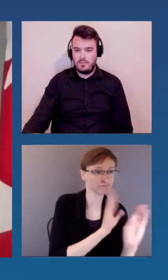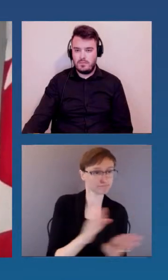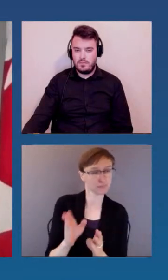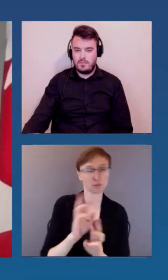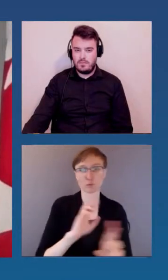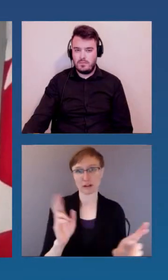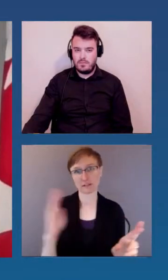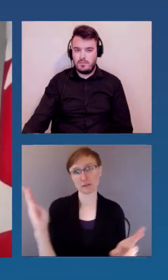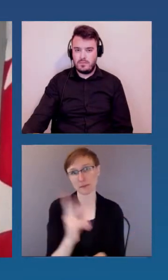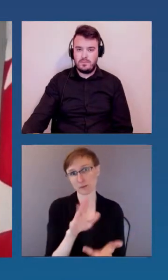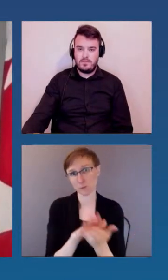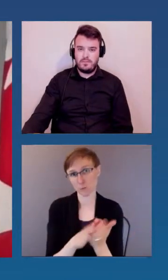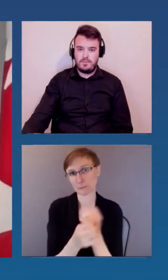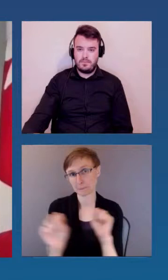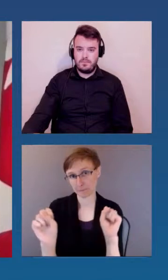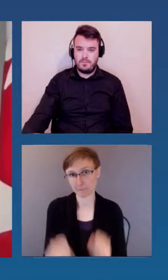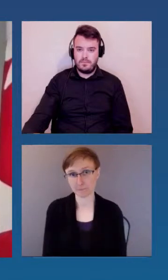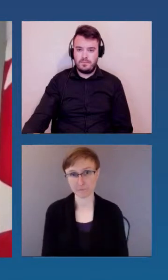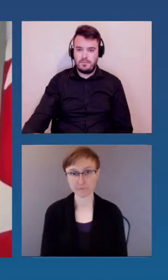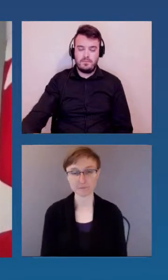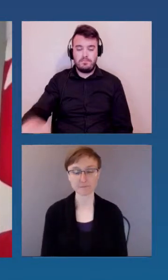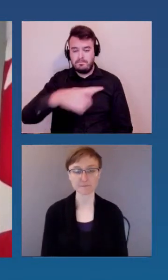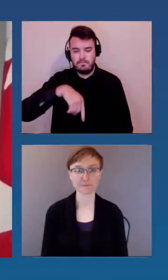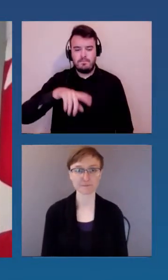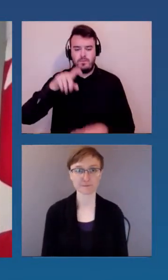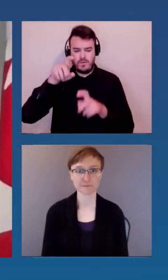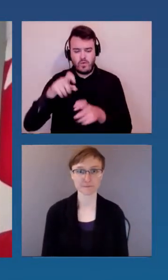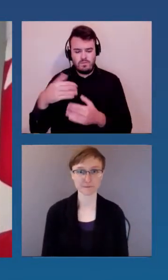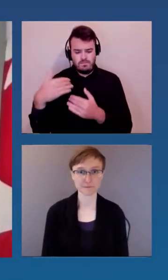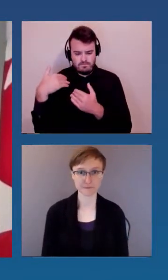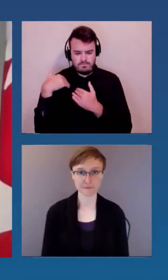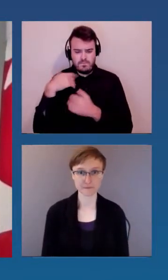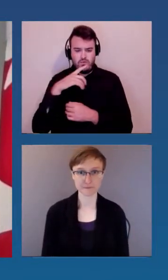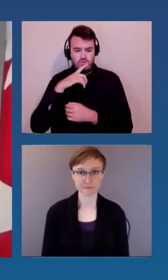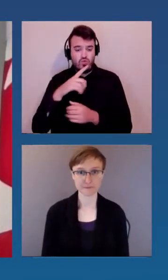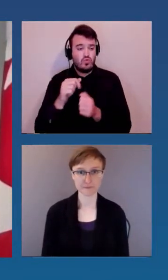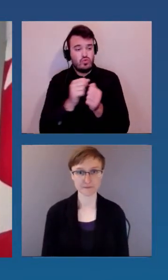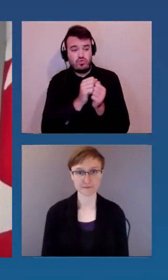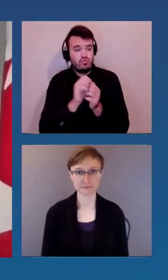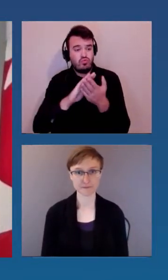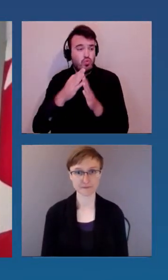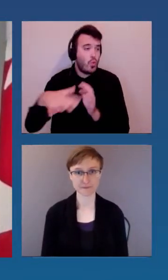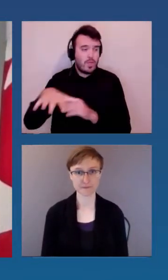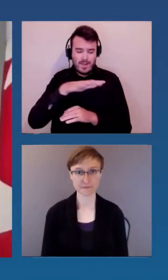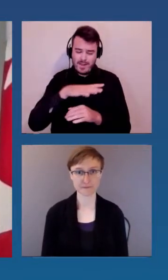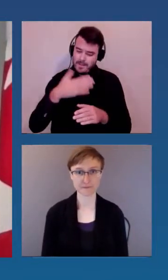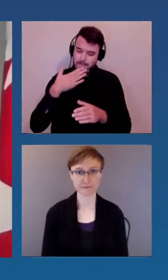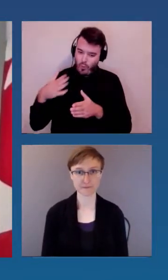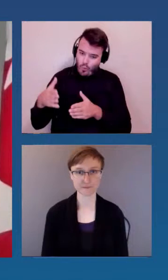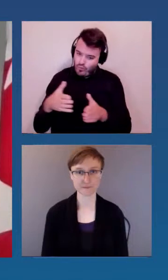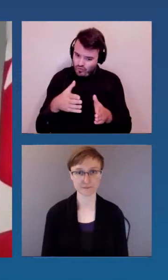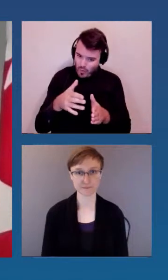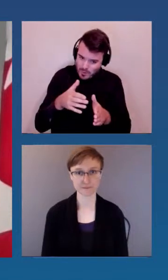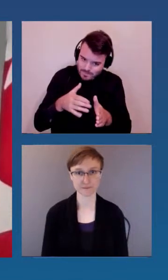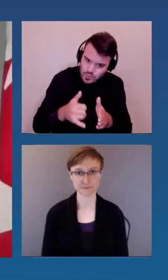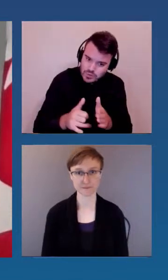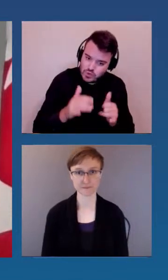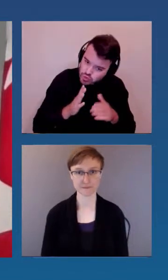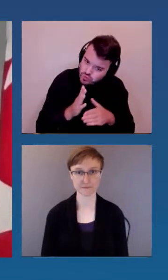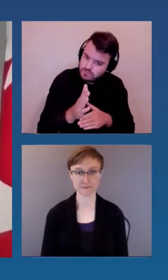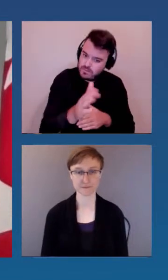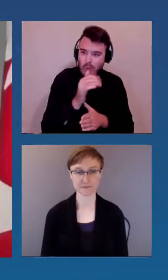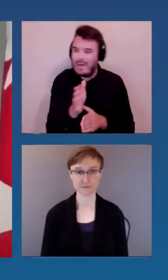an attractive and engaging destination for students. At the same time, we need to ensure our community remains on a good trajectory with respect to